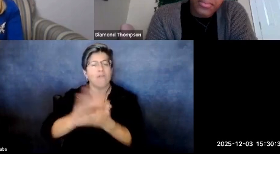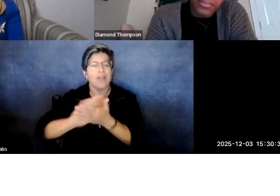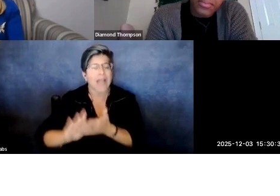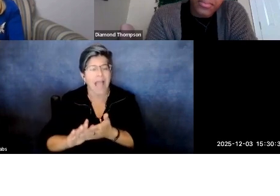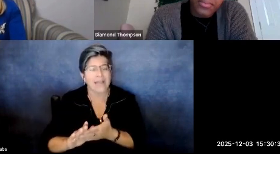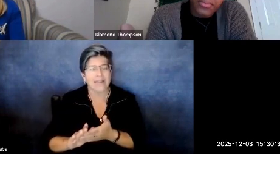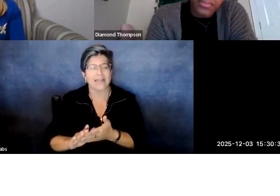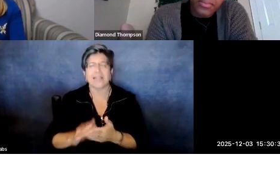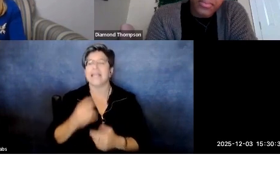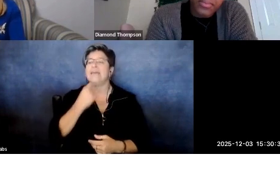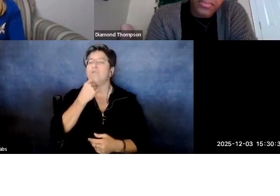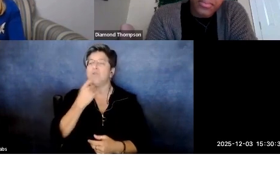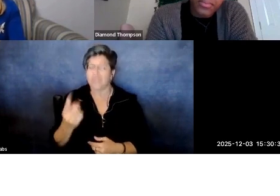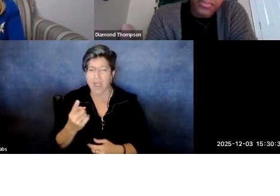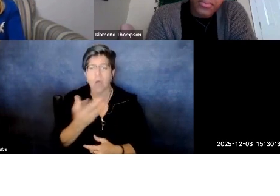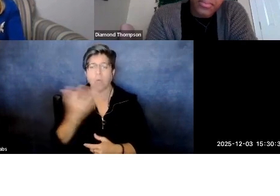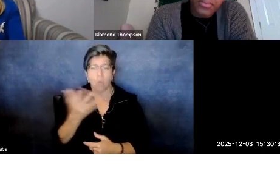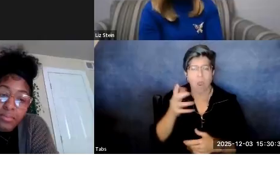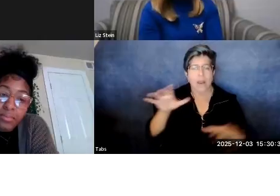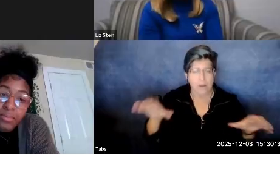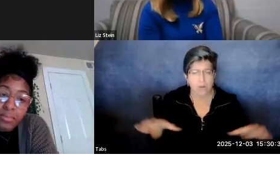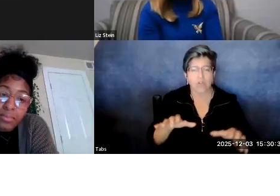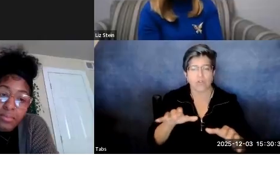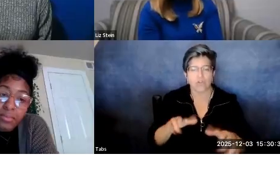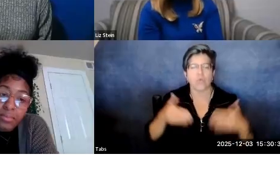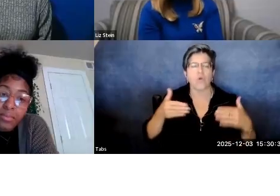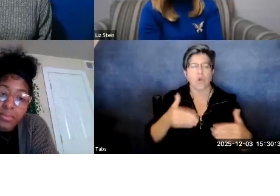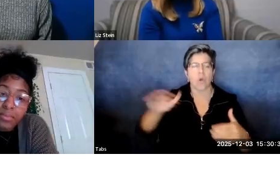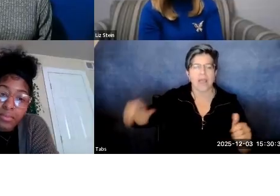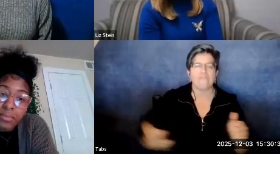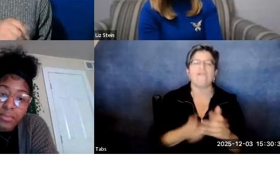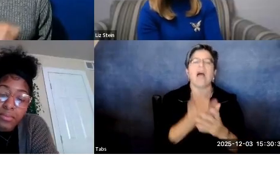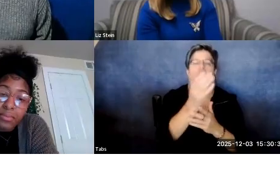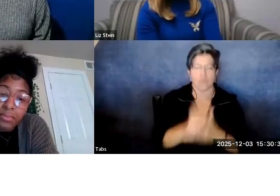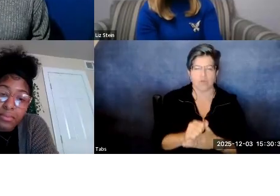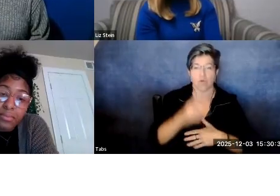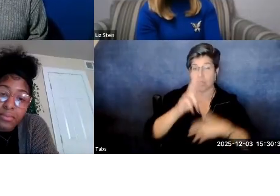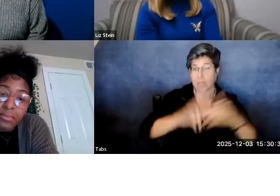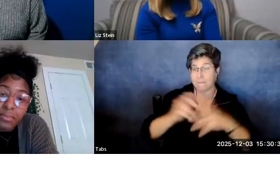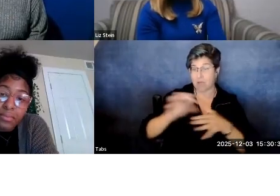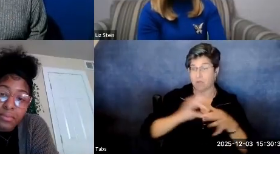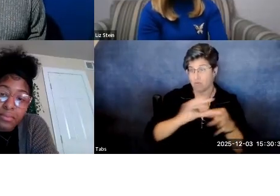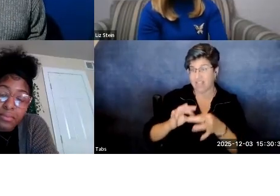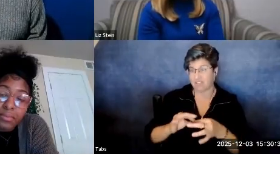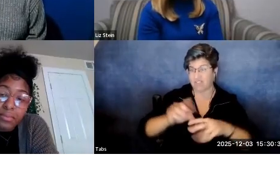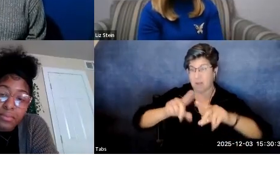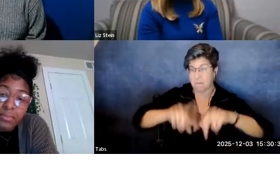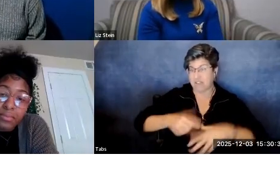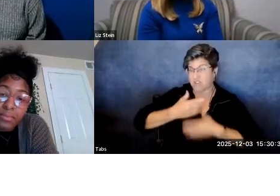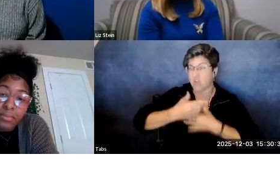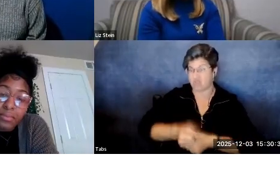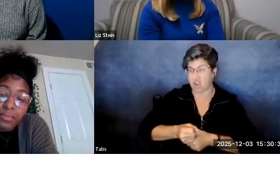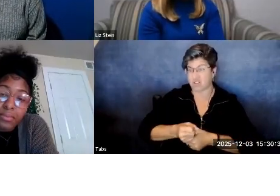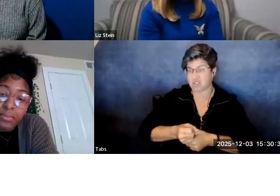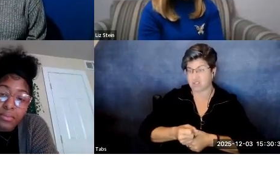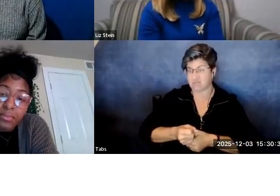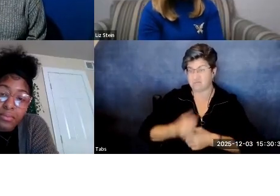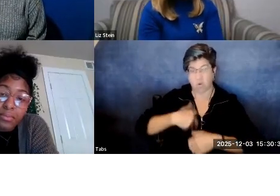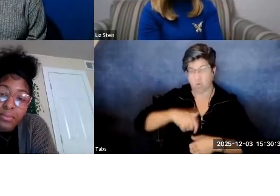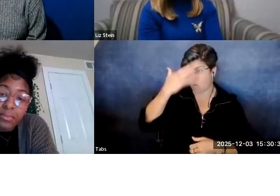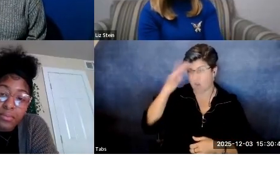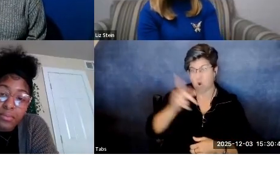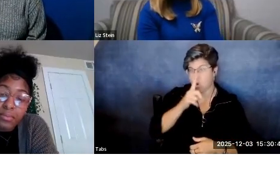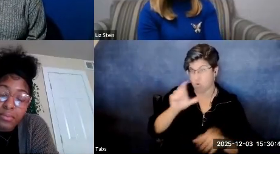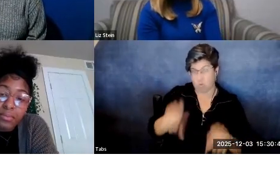say that you're going to do will help build a relationship that's based on trust. We don't know who we